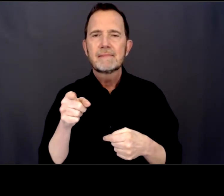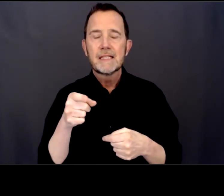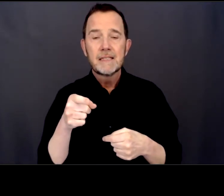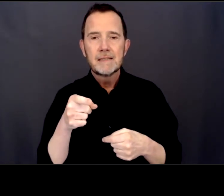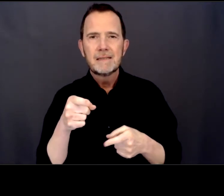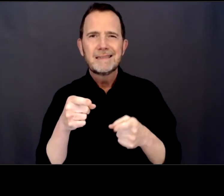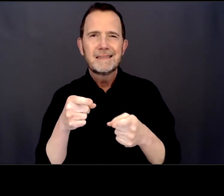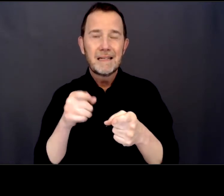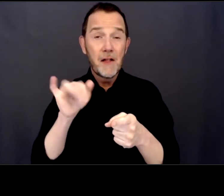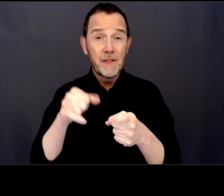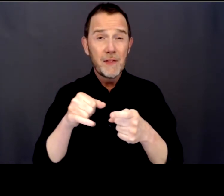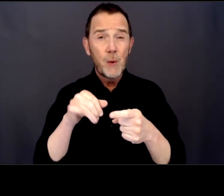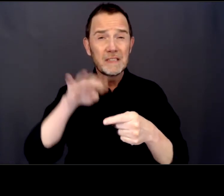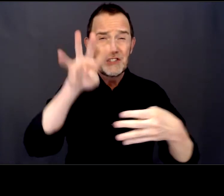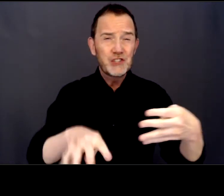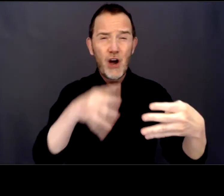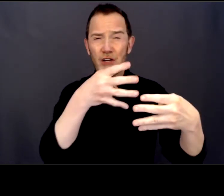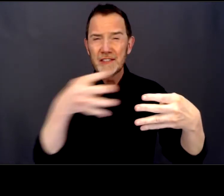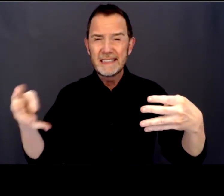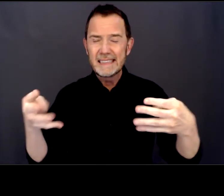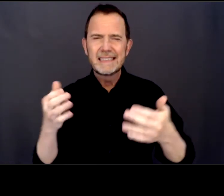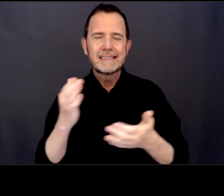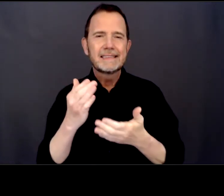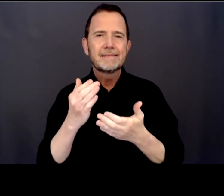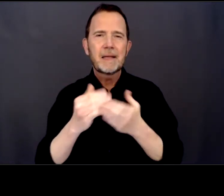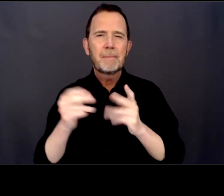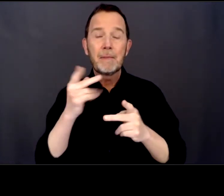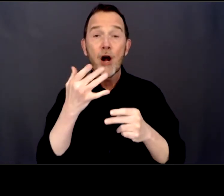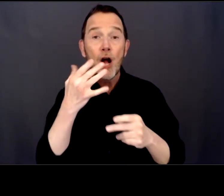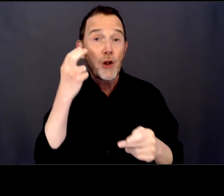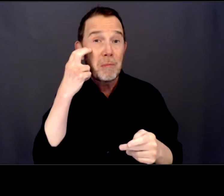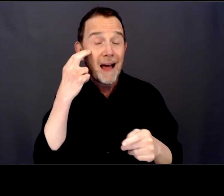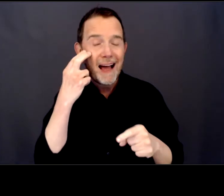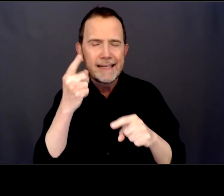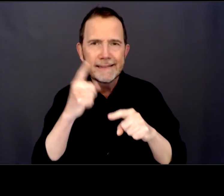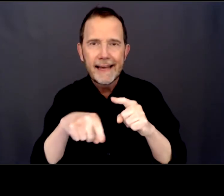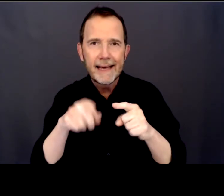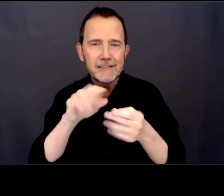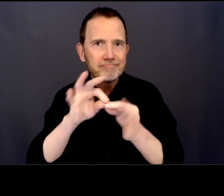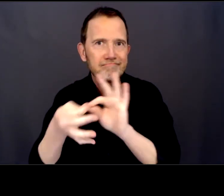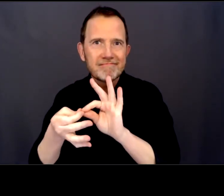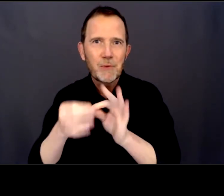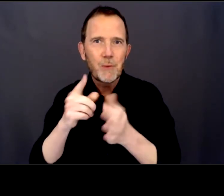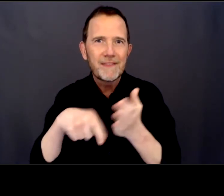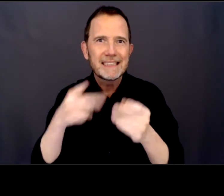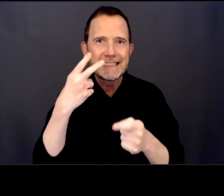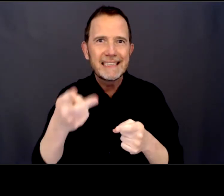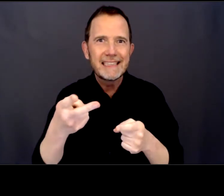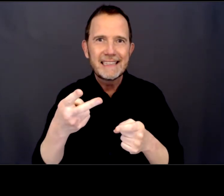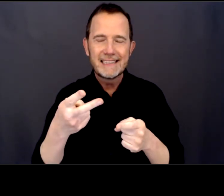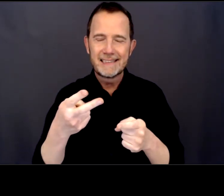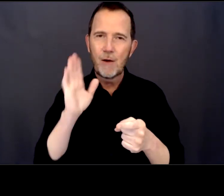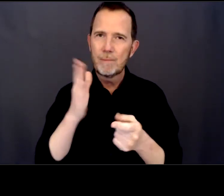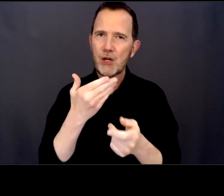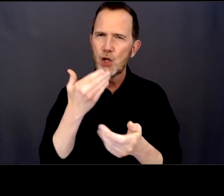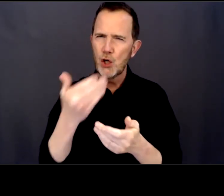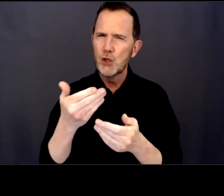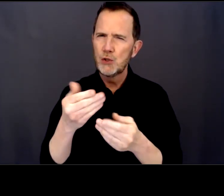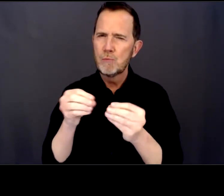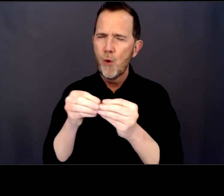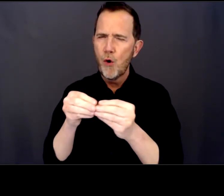accessible versions of those charts for folks who are colorblind, maybe in our follow-up, that would be good. And then someone, to your comment